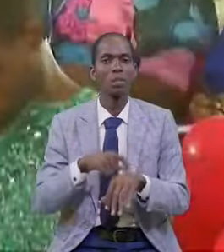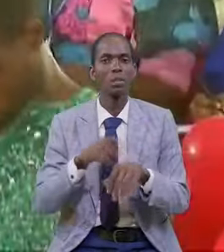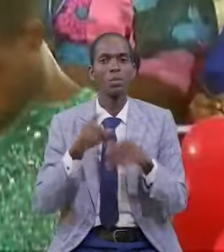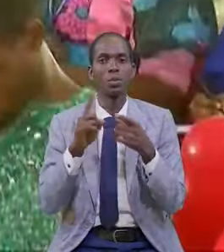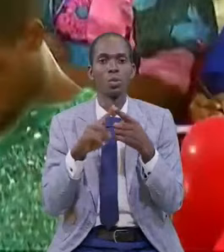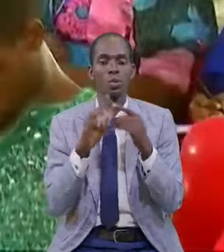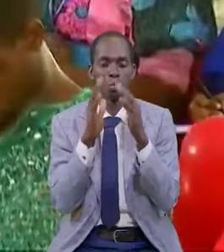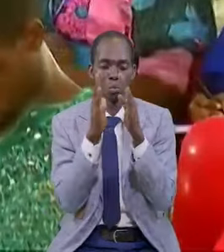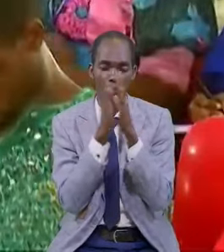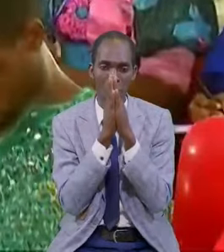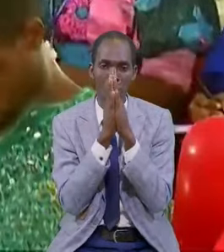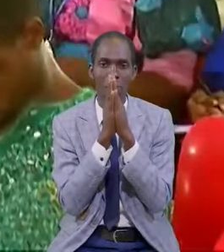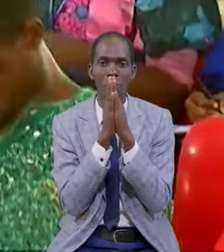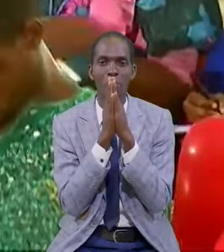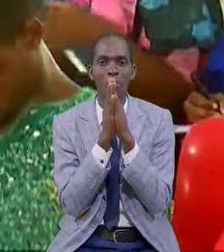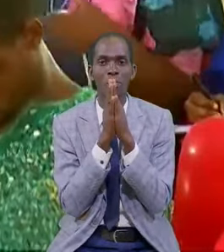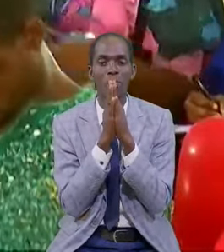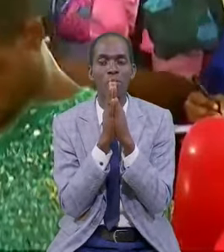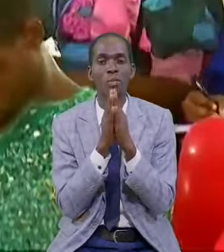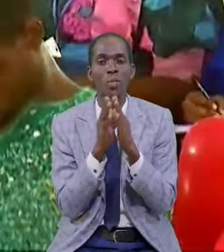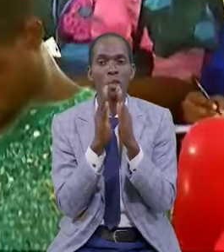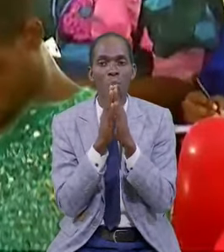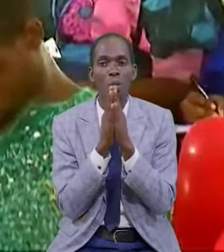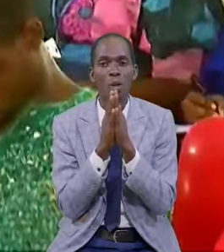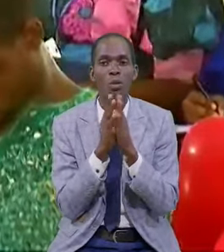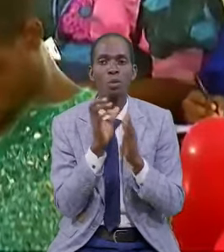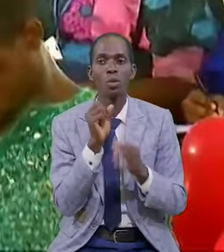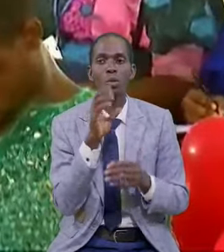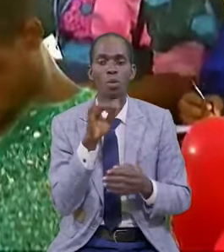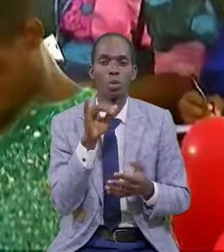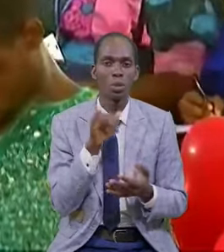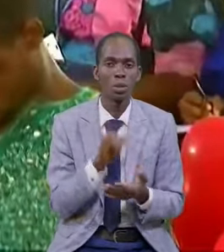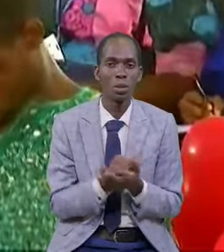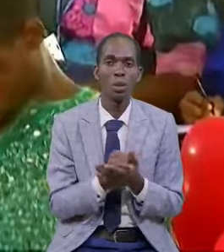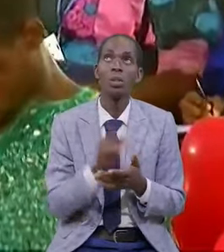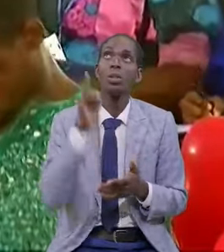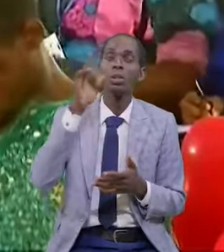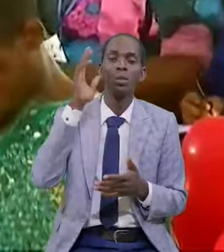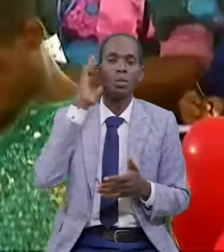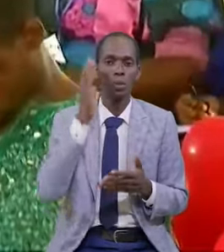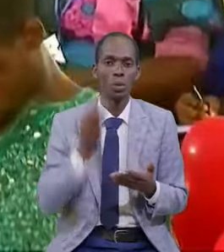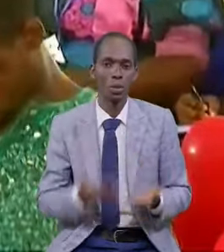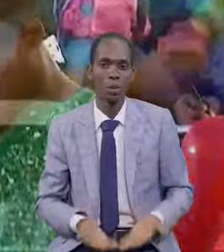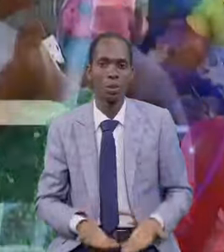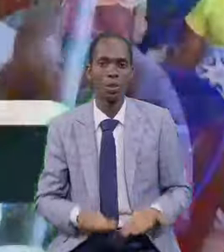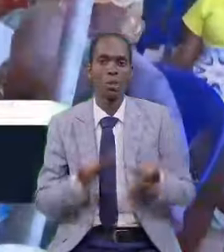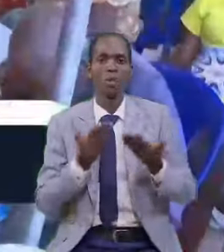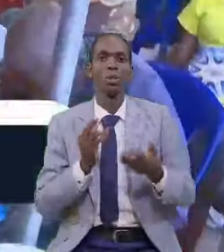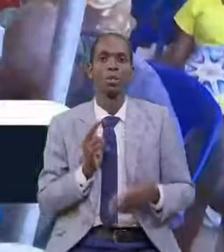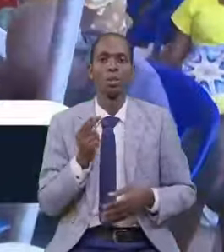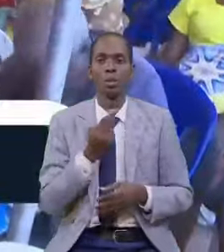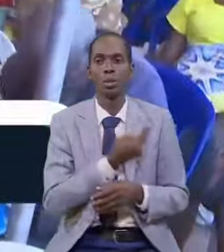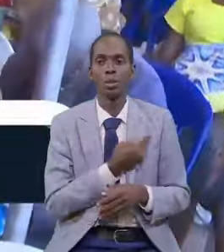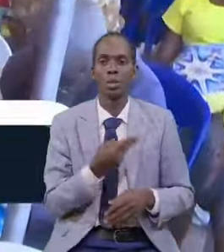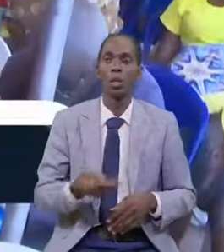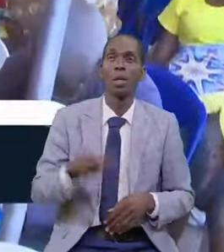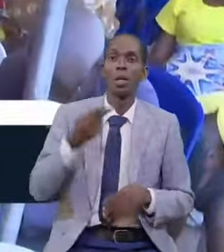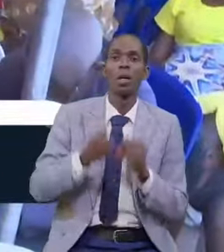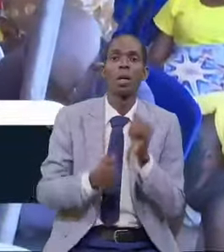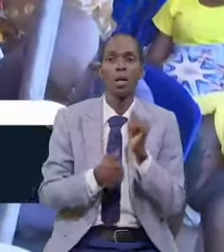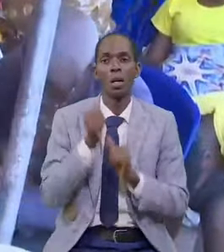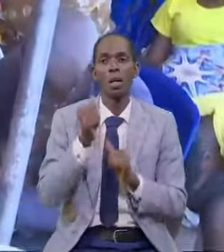prayer so that it raise us higher make us what we ought